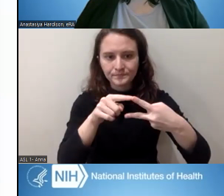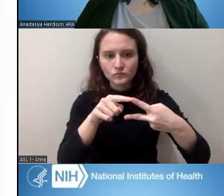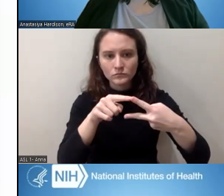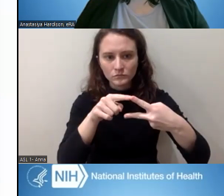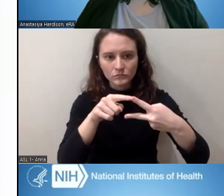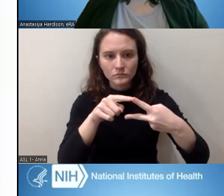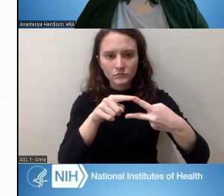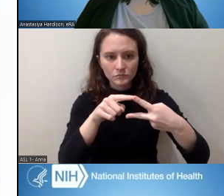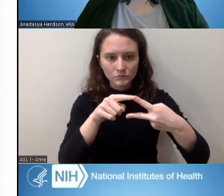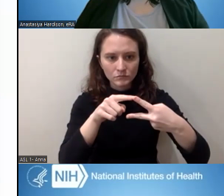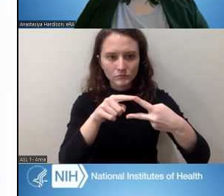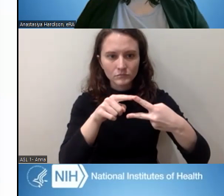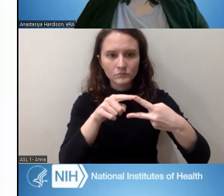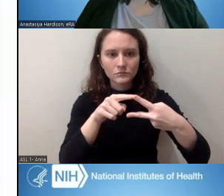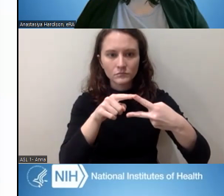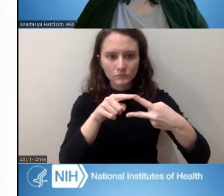institution